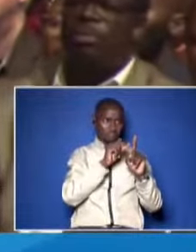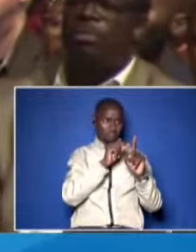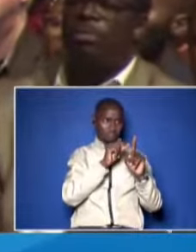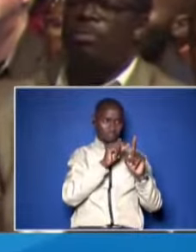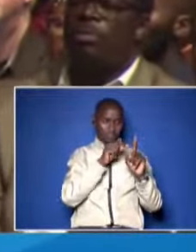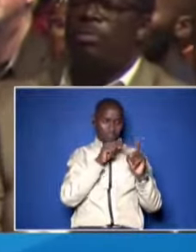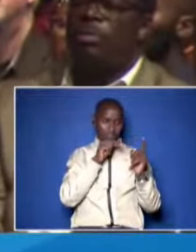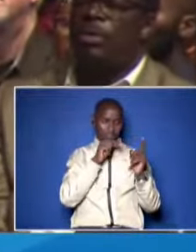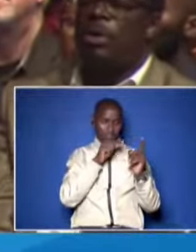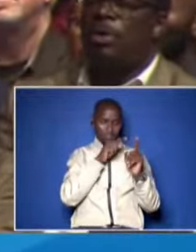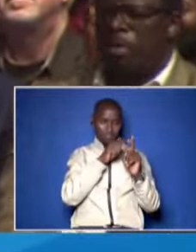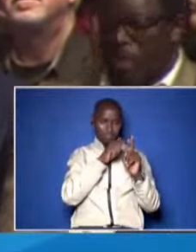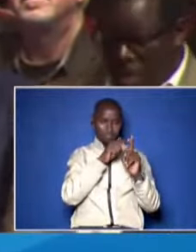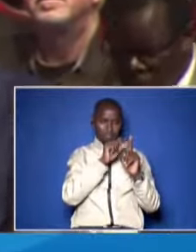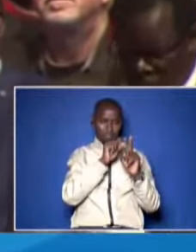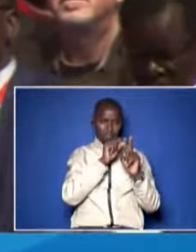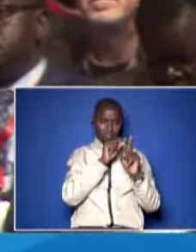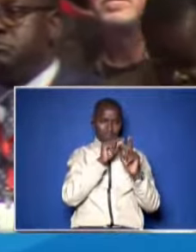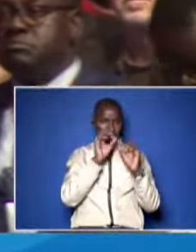the church